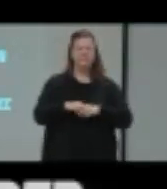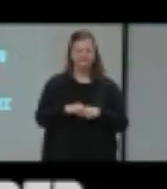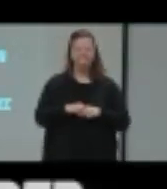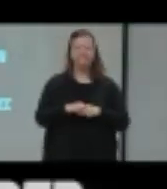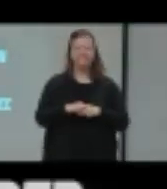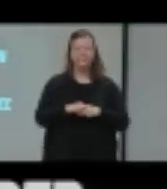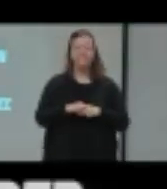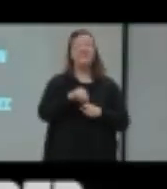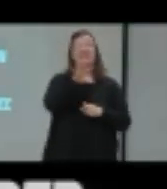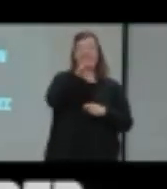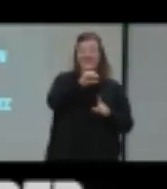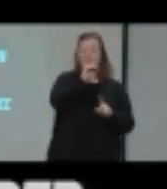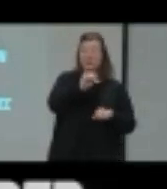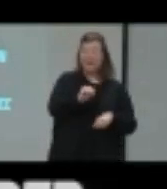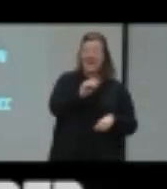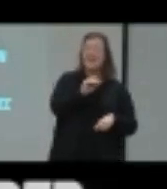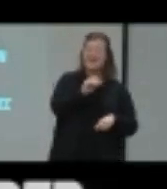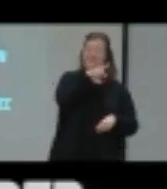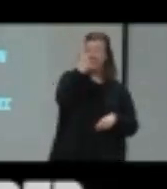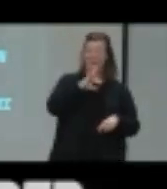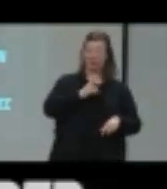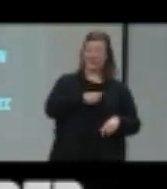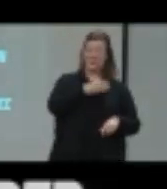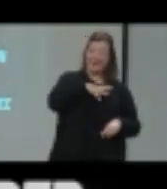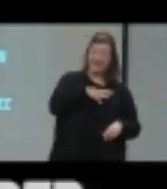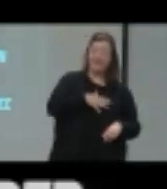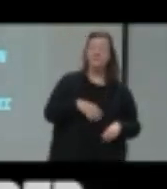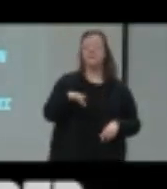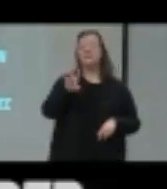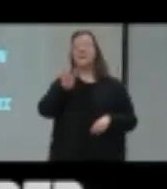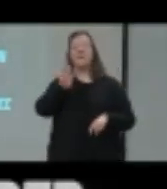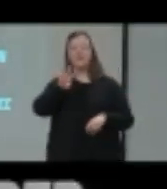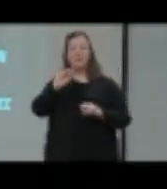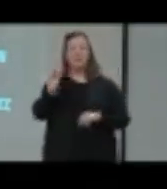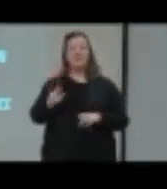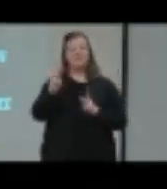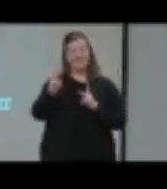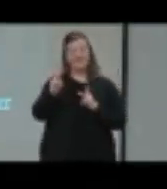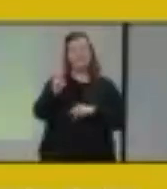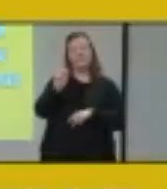50% Black trans women, 84% people of color.